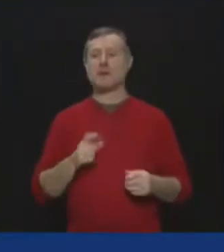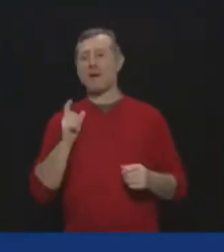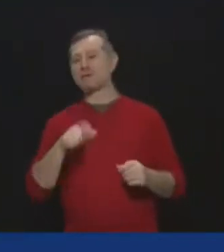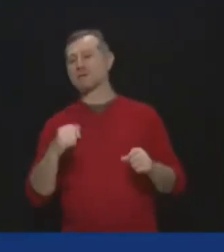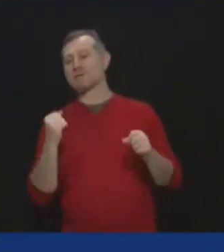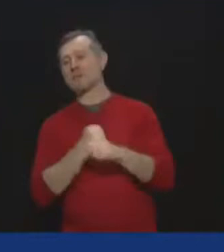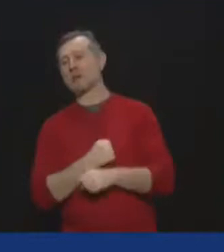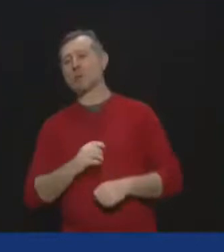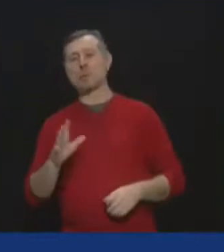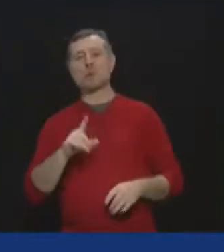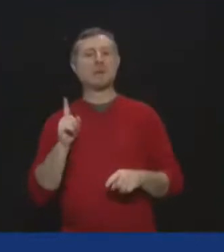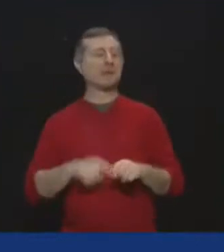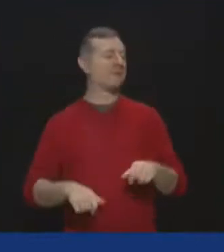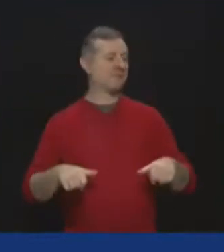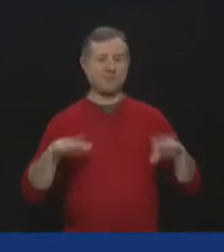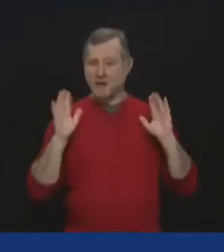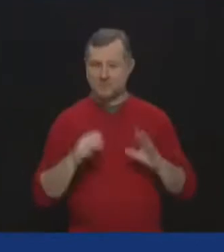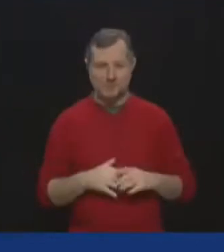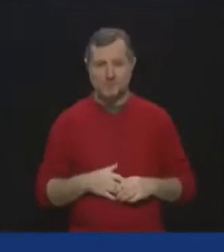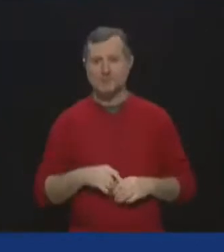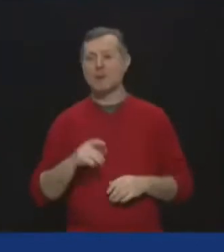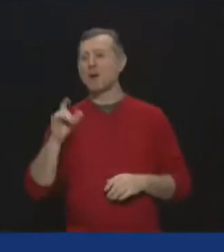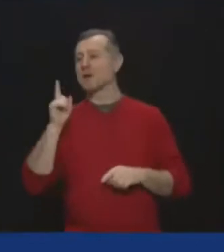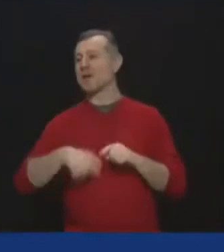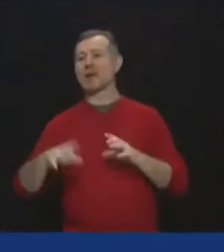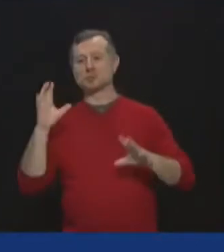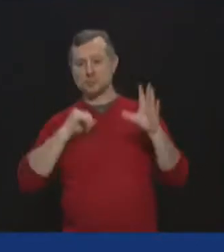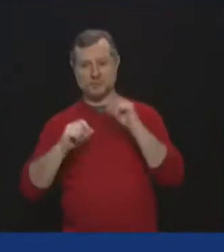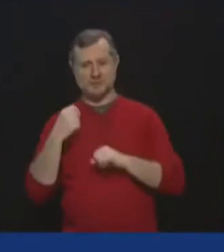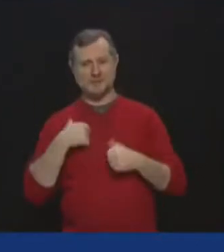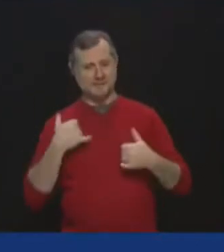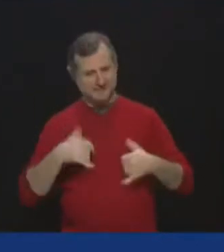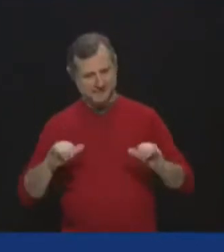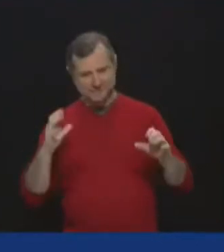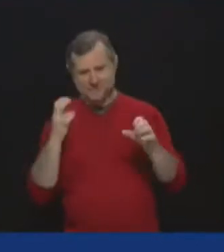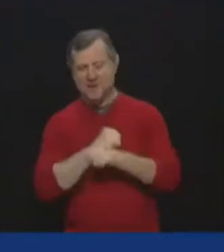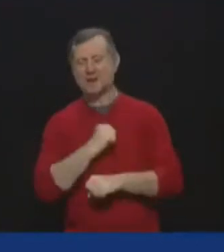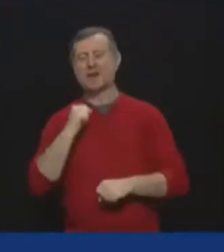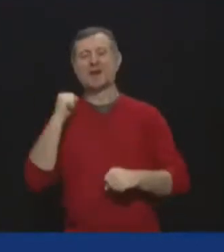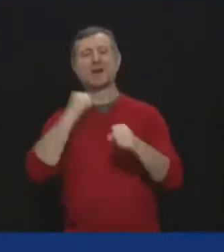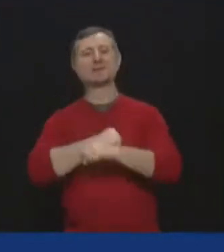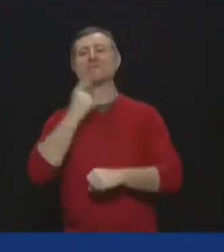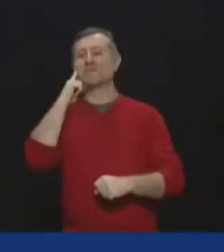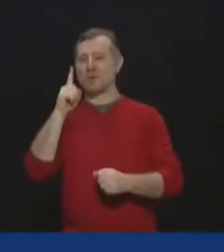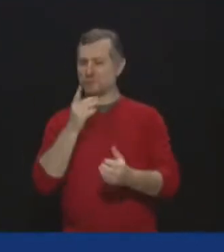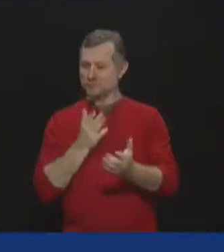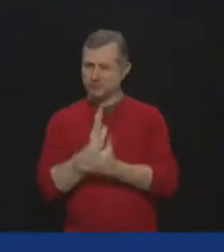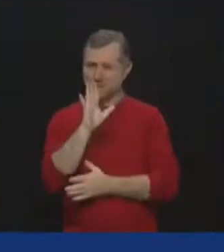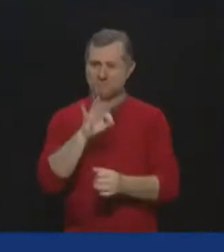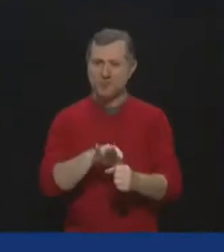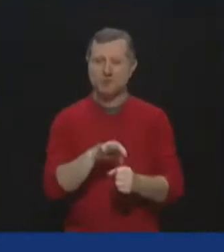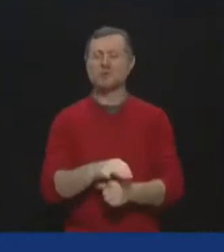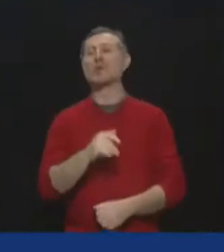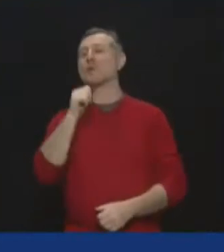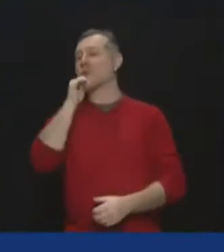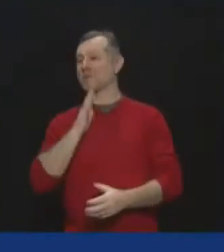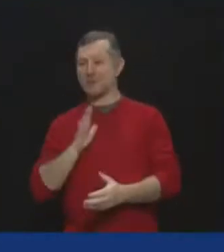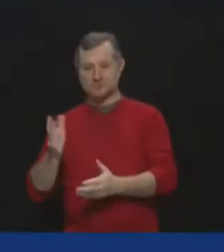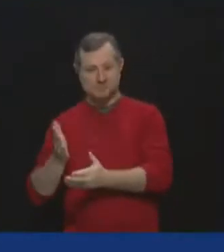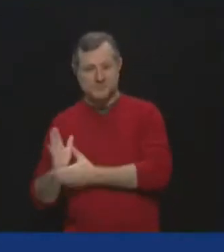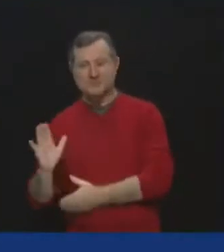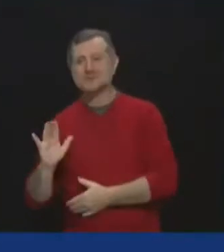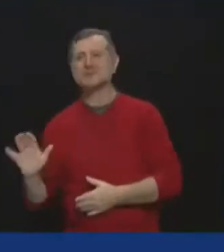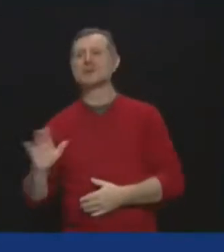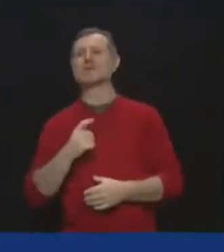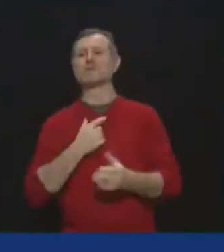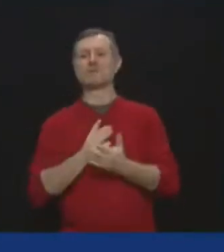stuff. Because we're still fighting for voting rights. We are still fighting for women's rights. We are still fighting for the rights of transgender